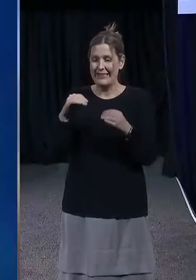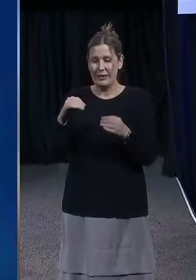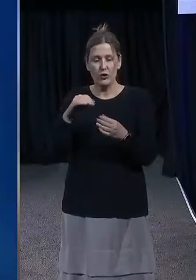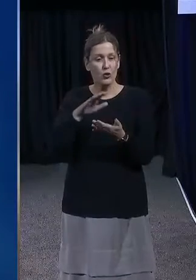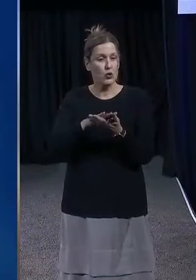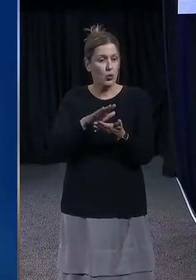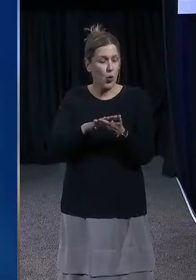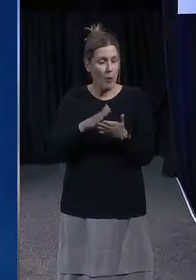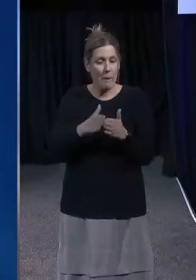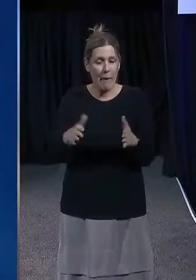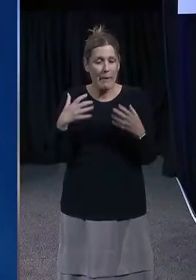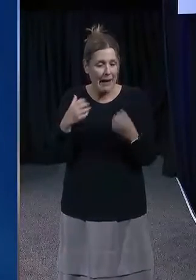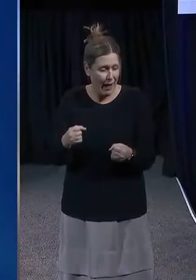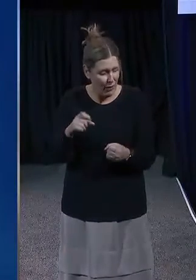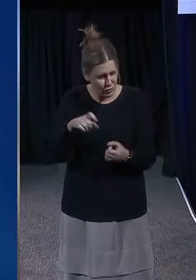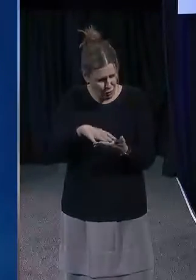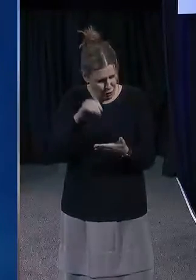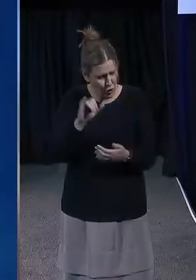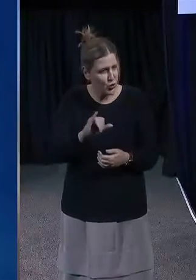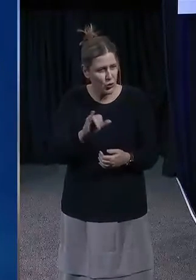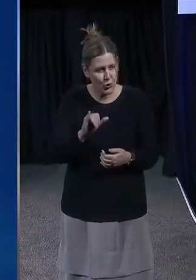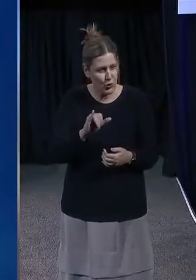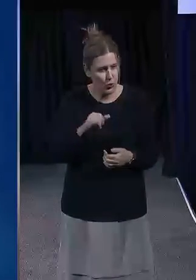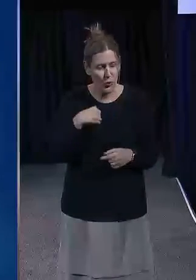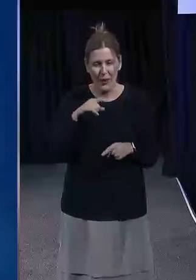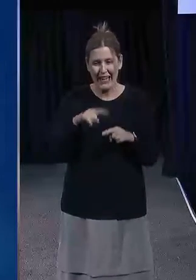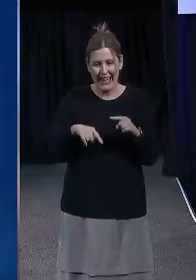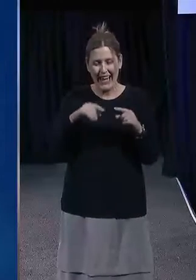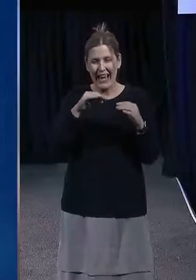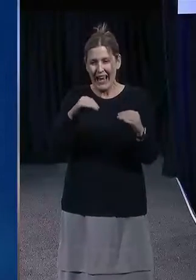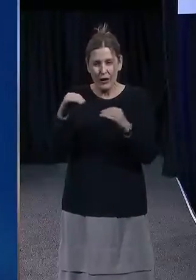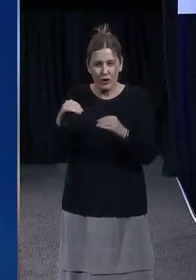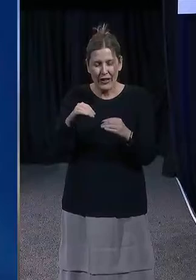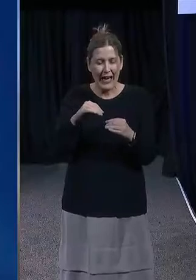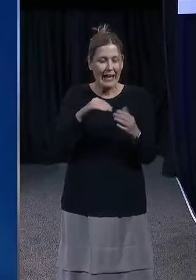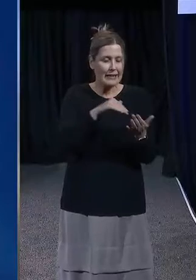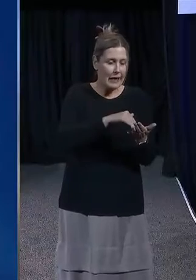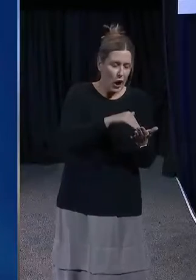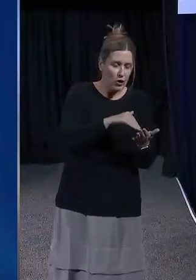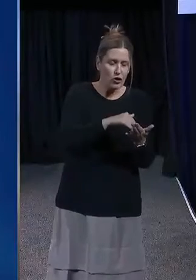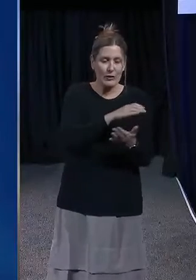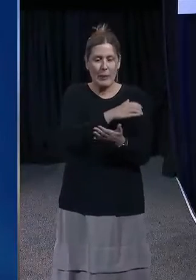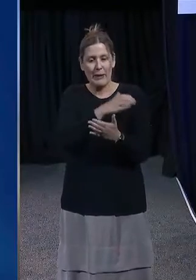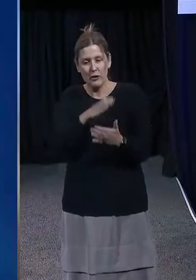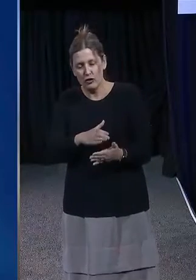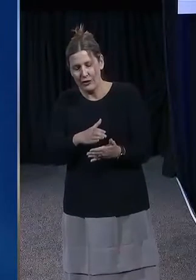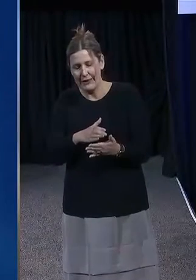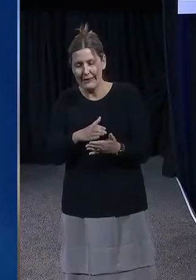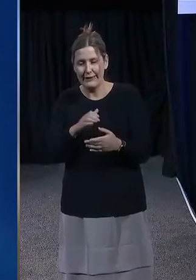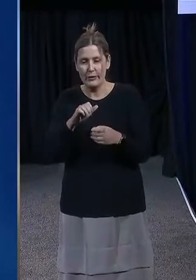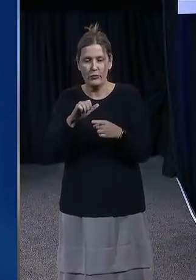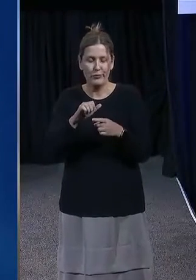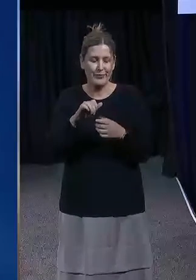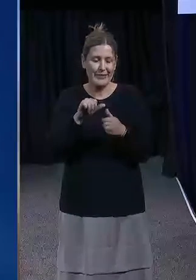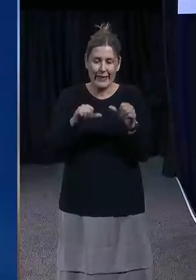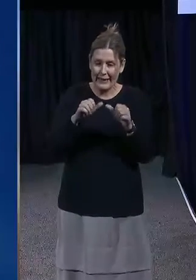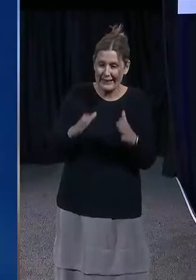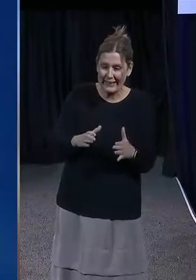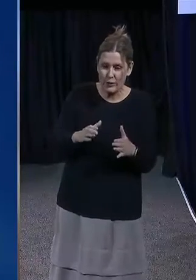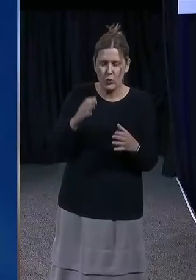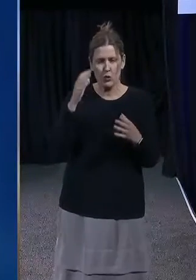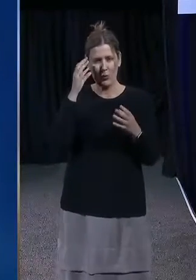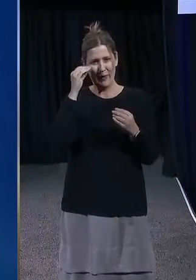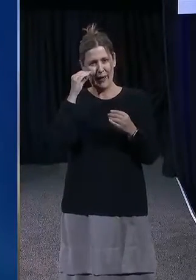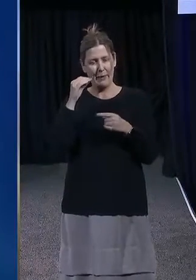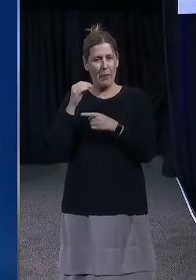schools of public health. We can no longer educate physicians and clinicians and practitioners of science to think that